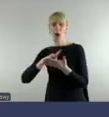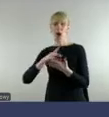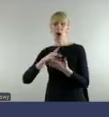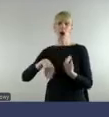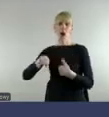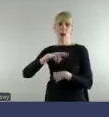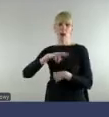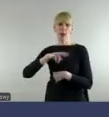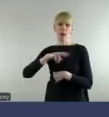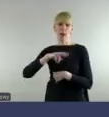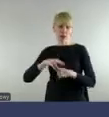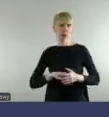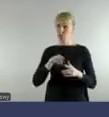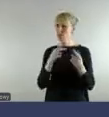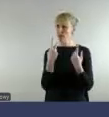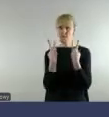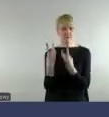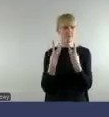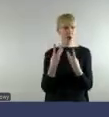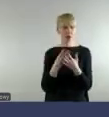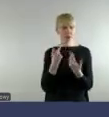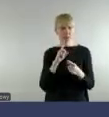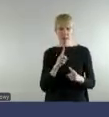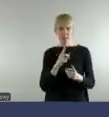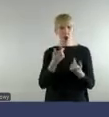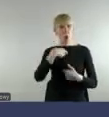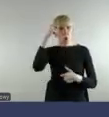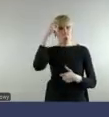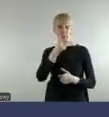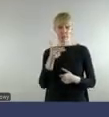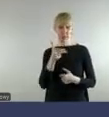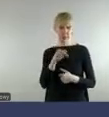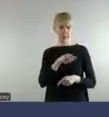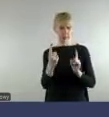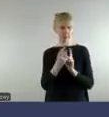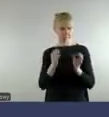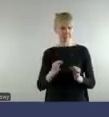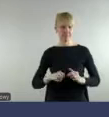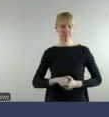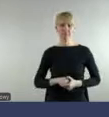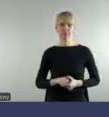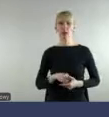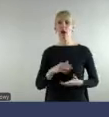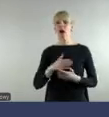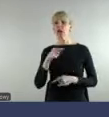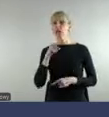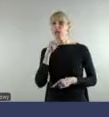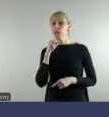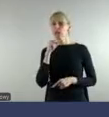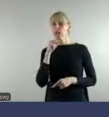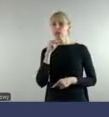today. And finally, also say a little bit about the role in the total defense concept in Norway. Next, please.